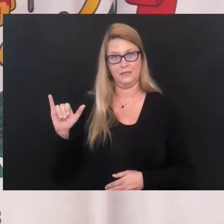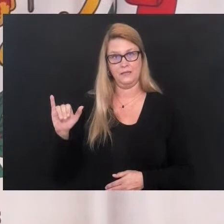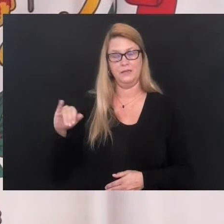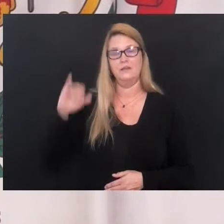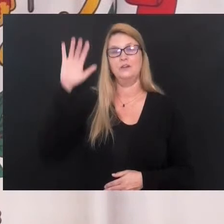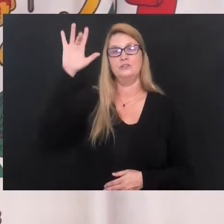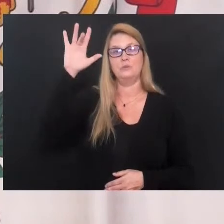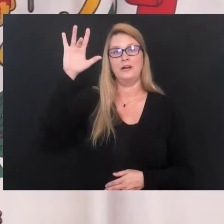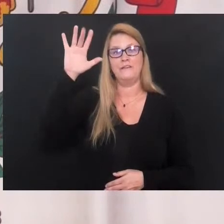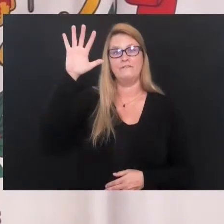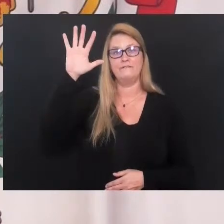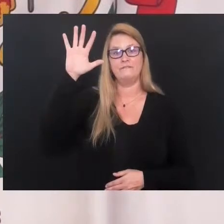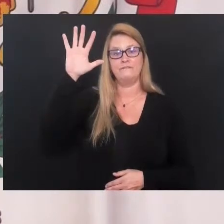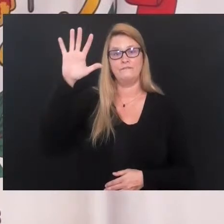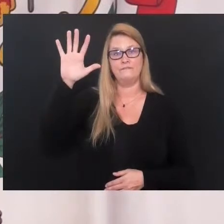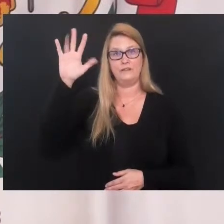Our